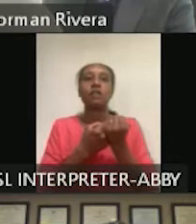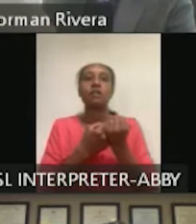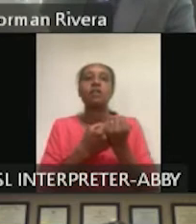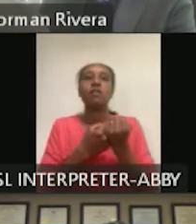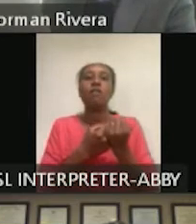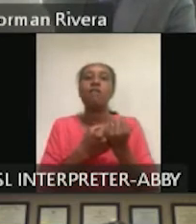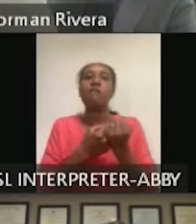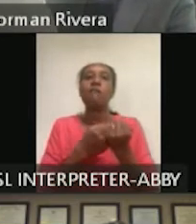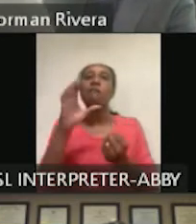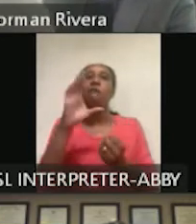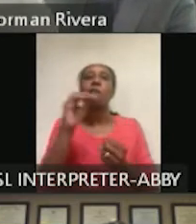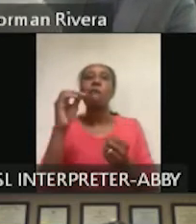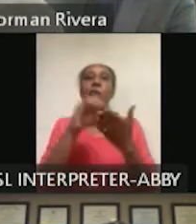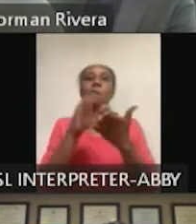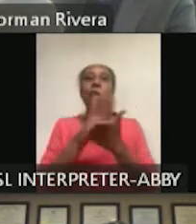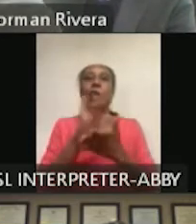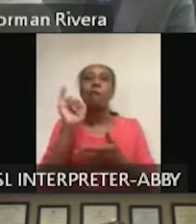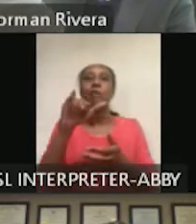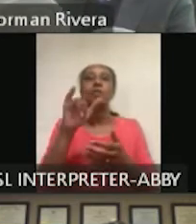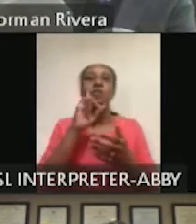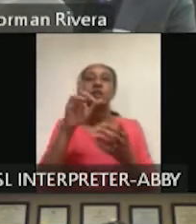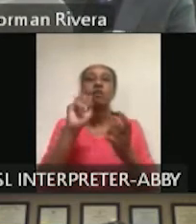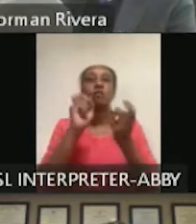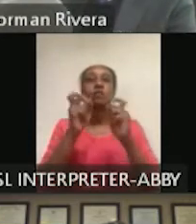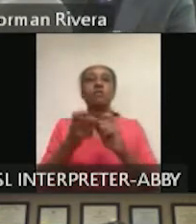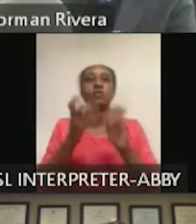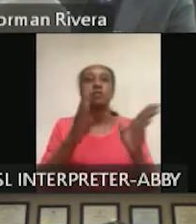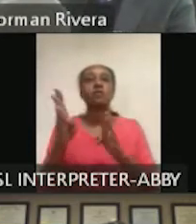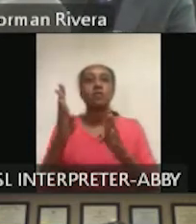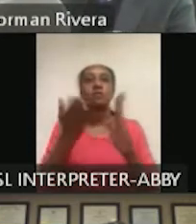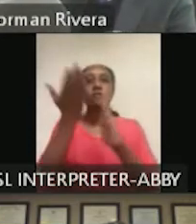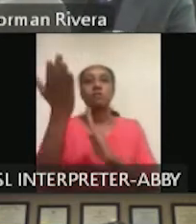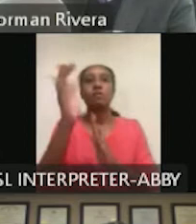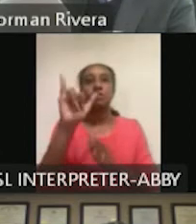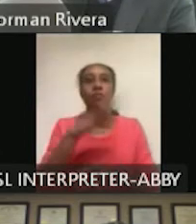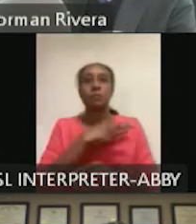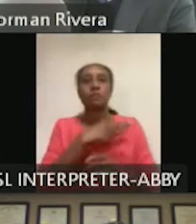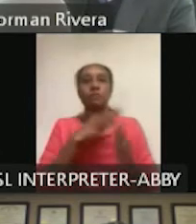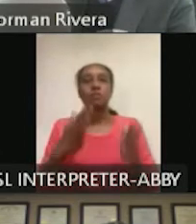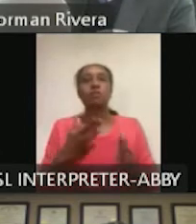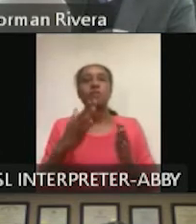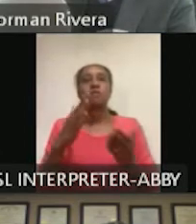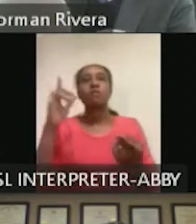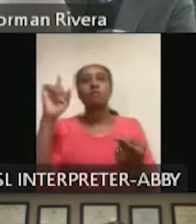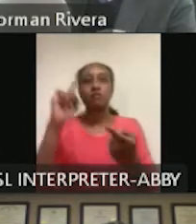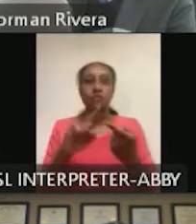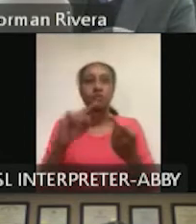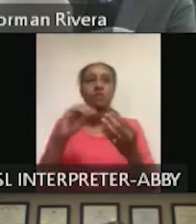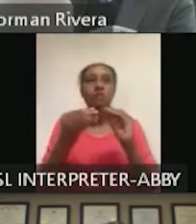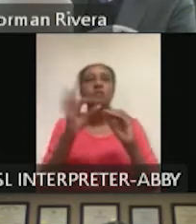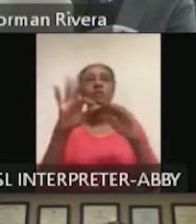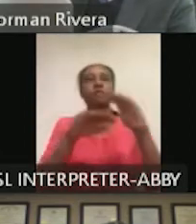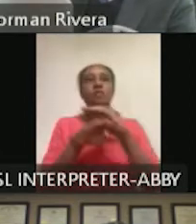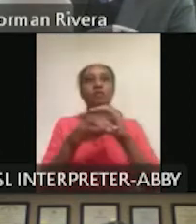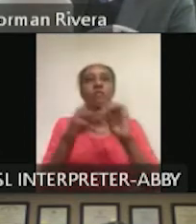justified and notes that the revised plan submitted by the applicant minimizes the number of access